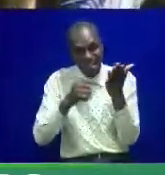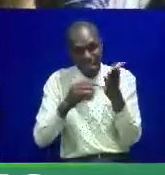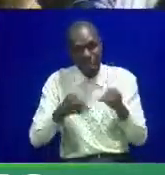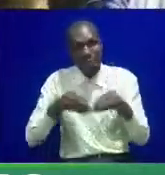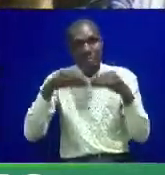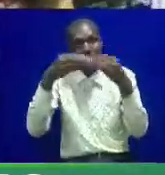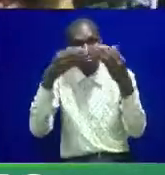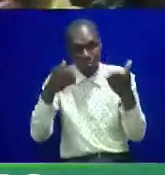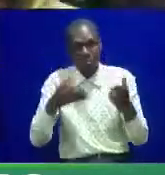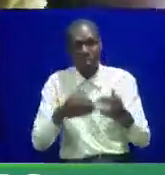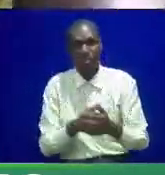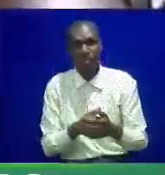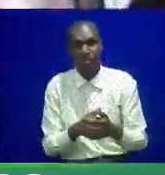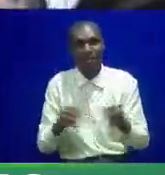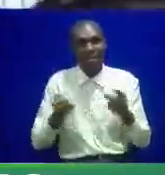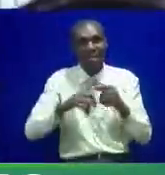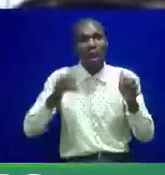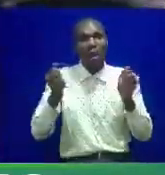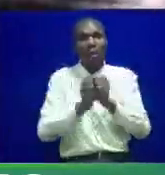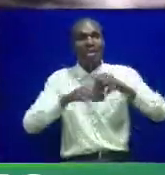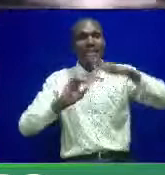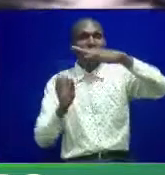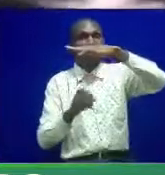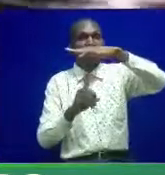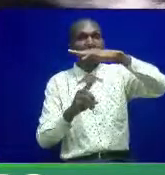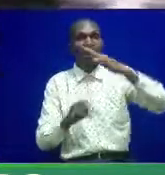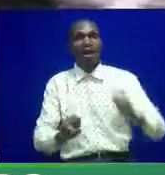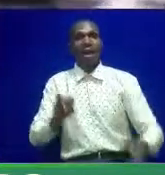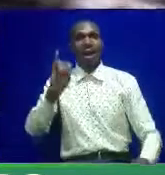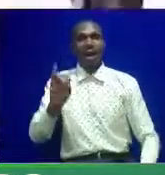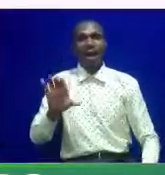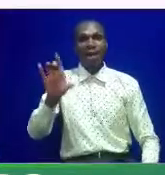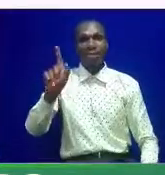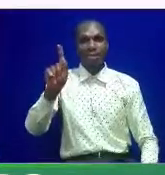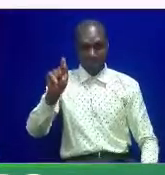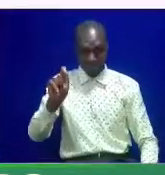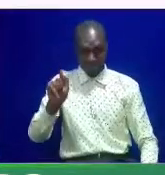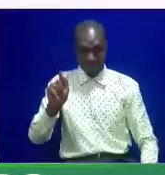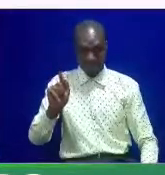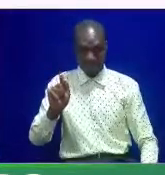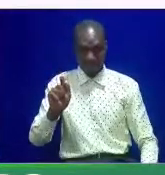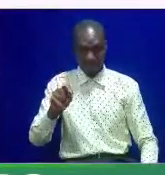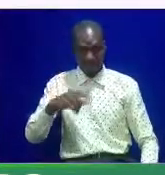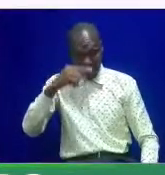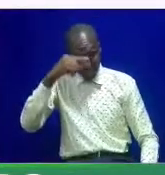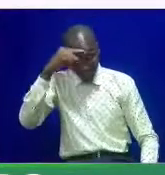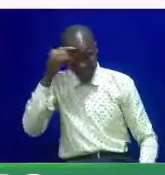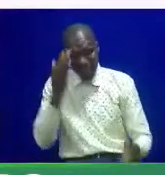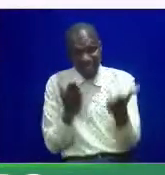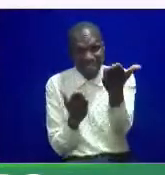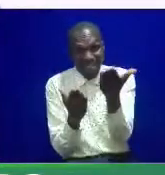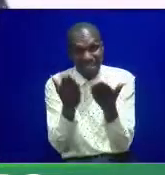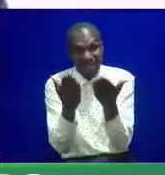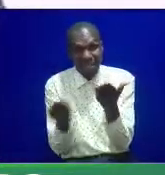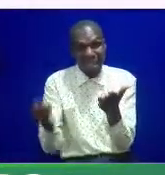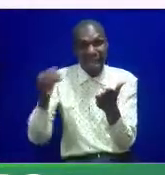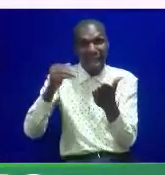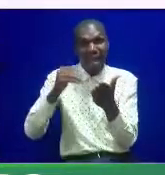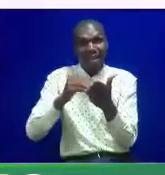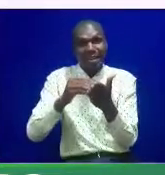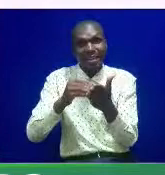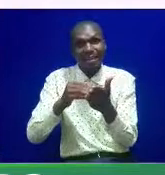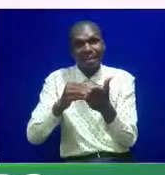gose digital platform. Ayangole nganano muwaziri ICT Eliud Owallo. Government services also are going to be on